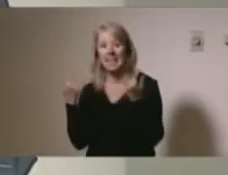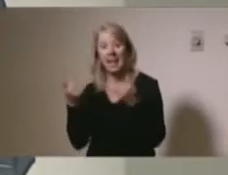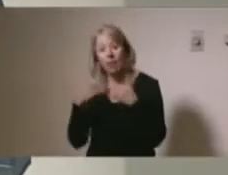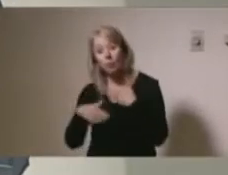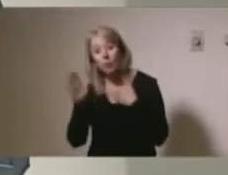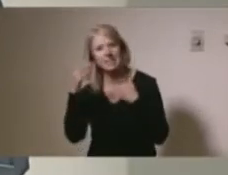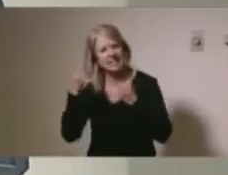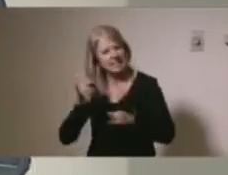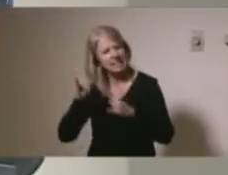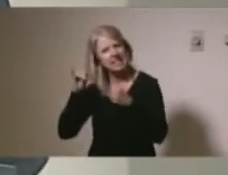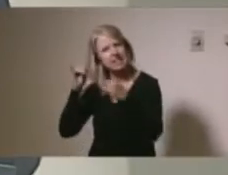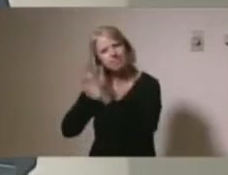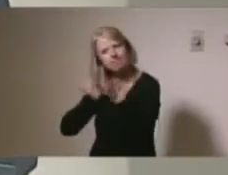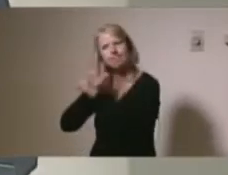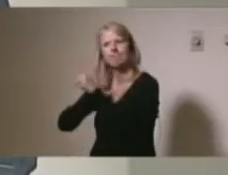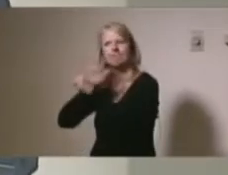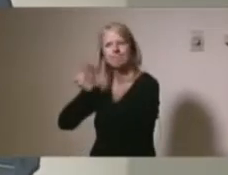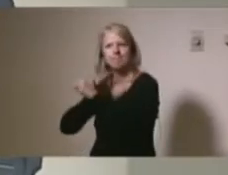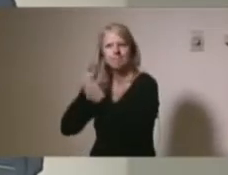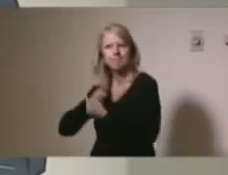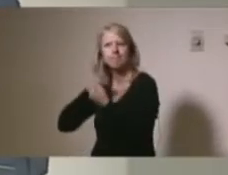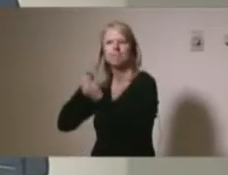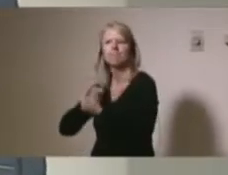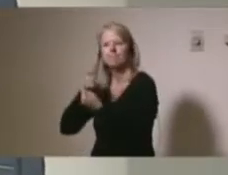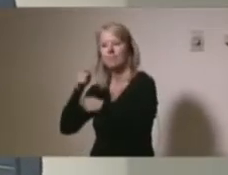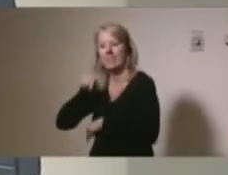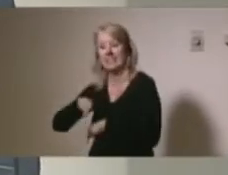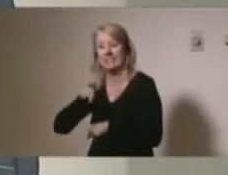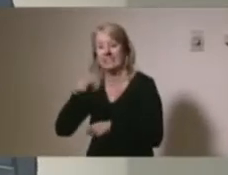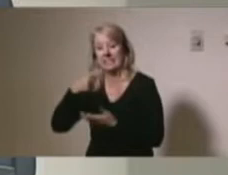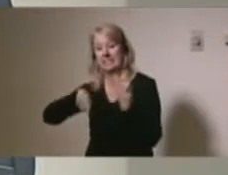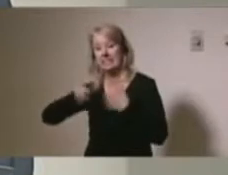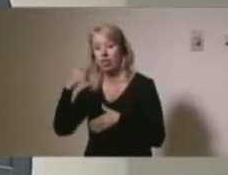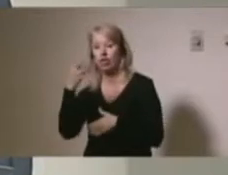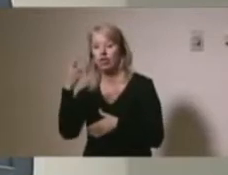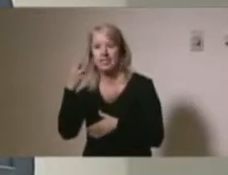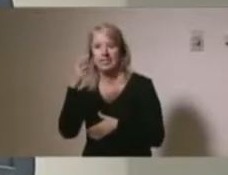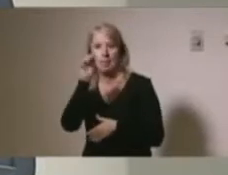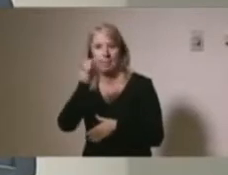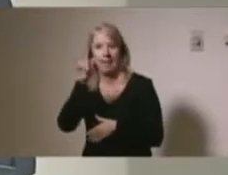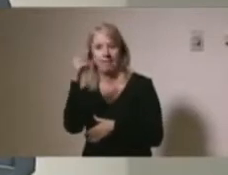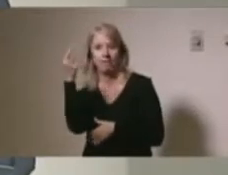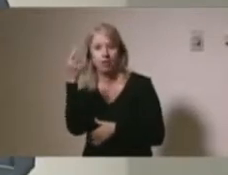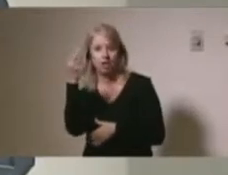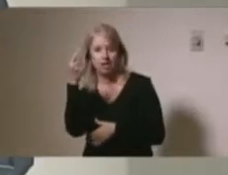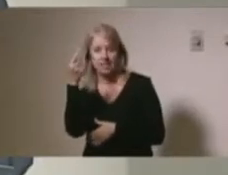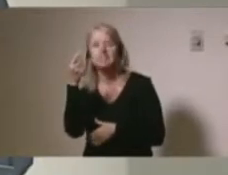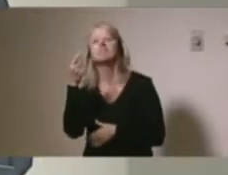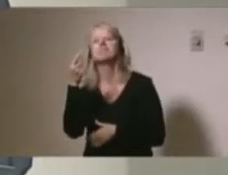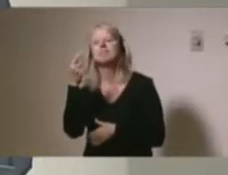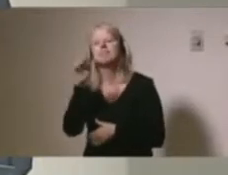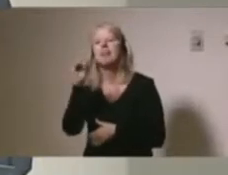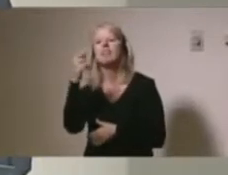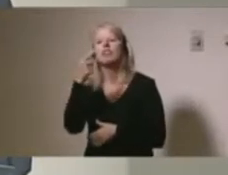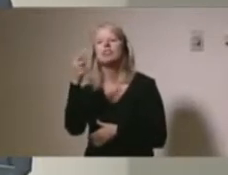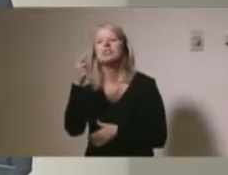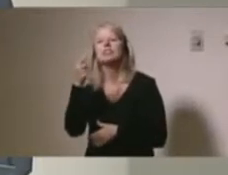continues. This Thursday will be May 1st, the International